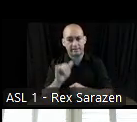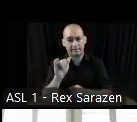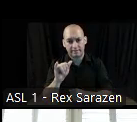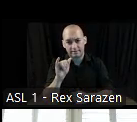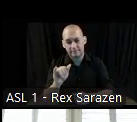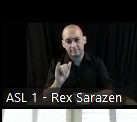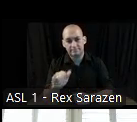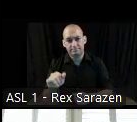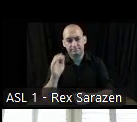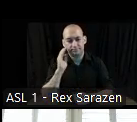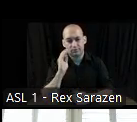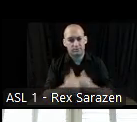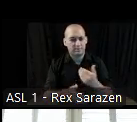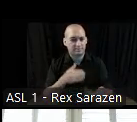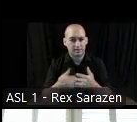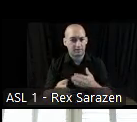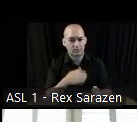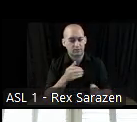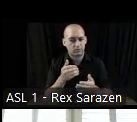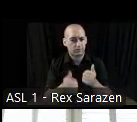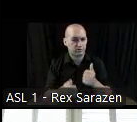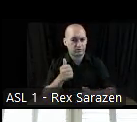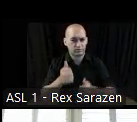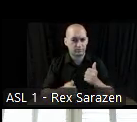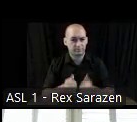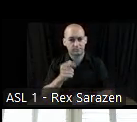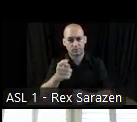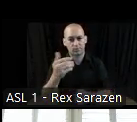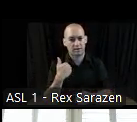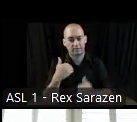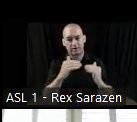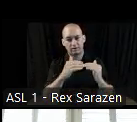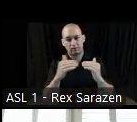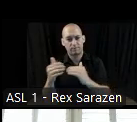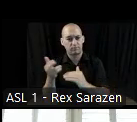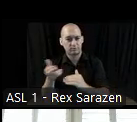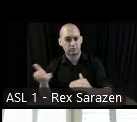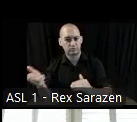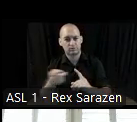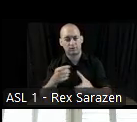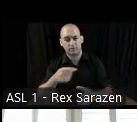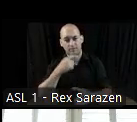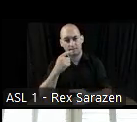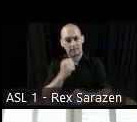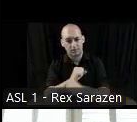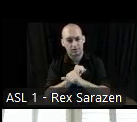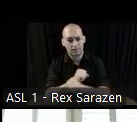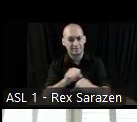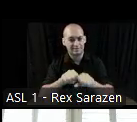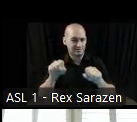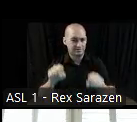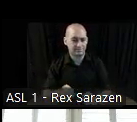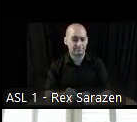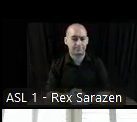no matter which county you're living in, you're receiving the same equitable resources from our public guardian system. We'd also like to